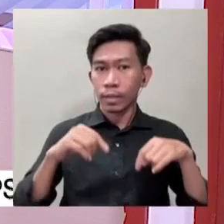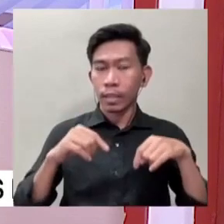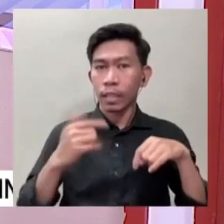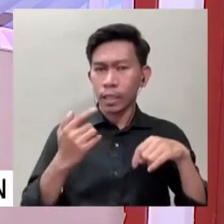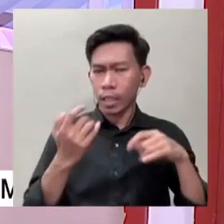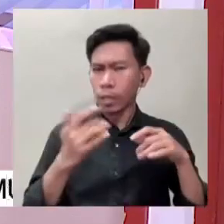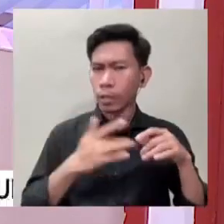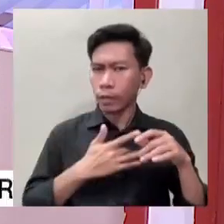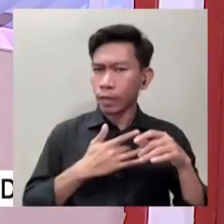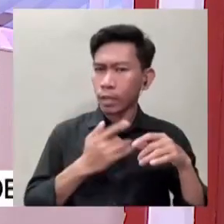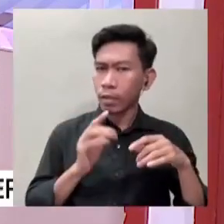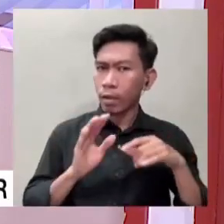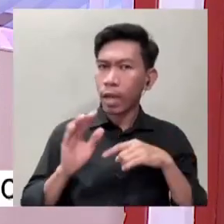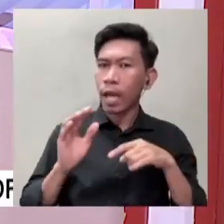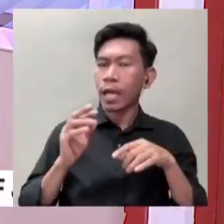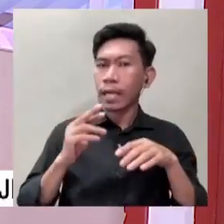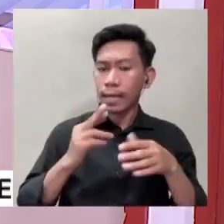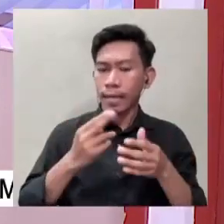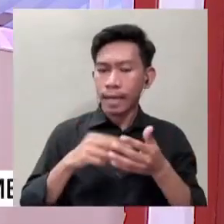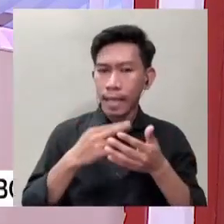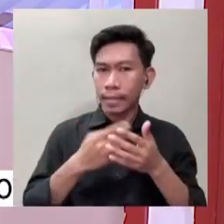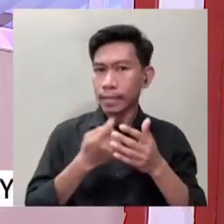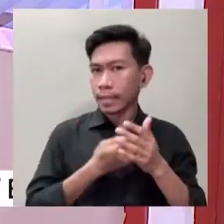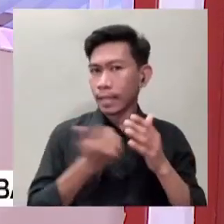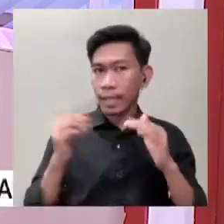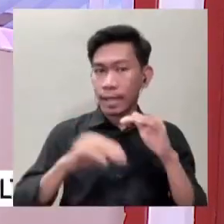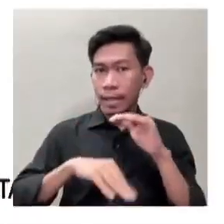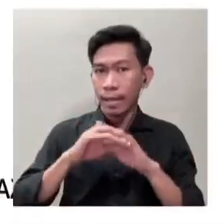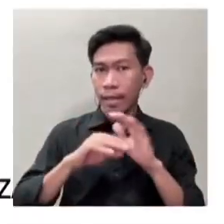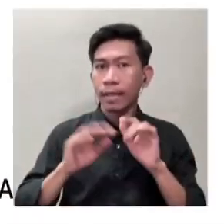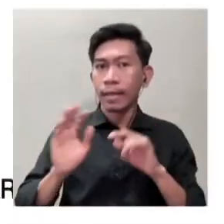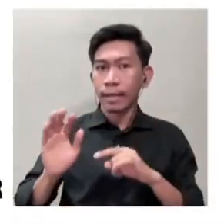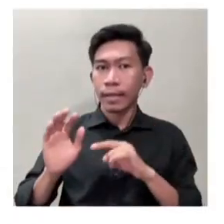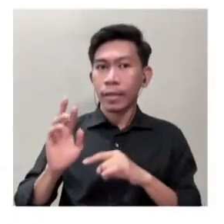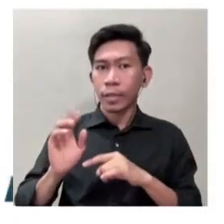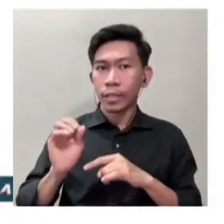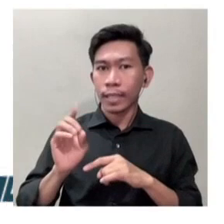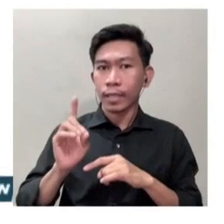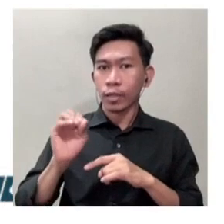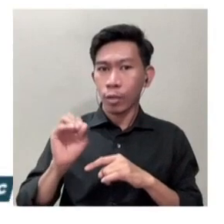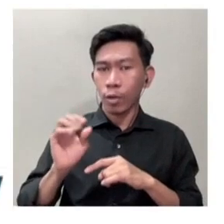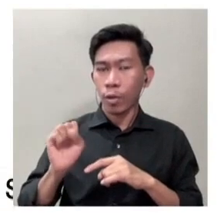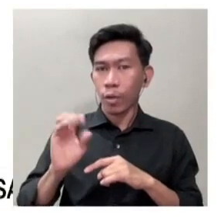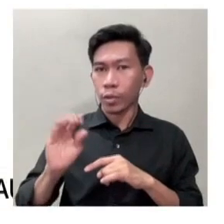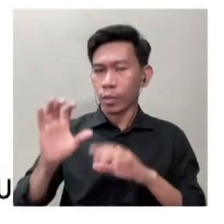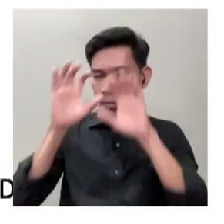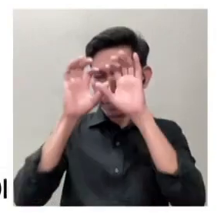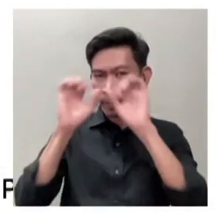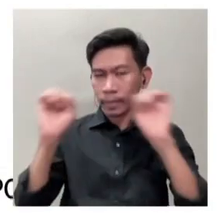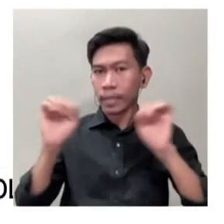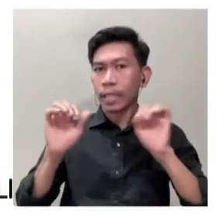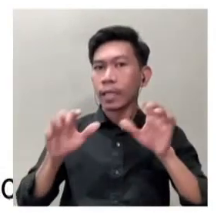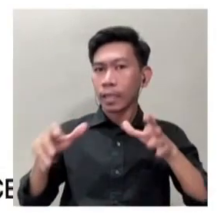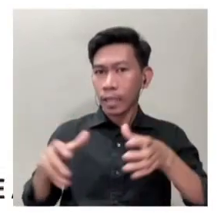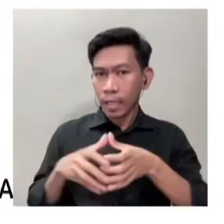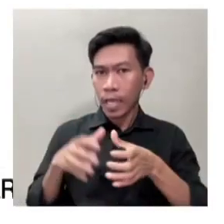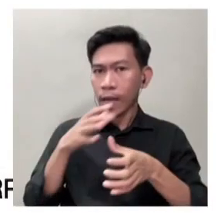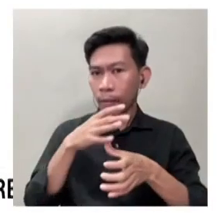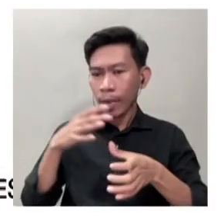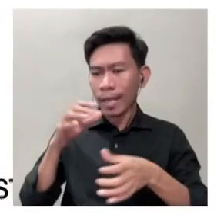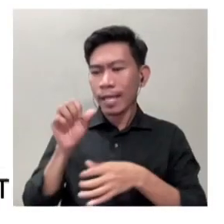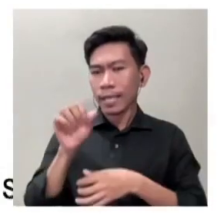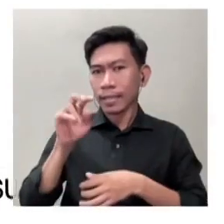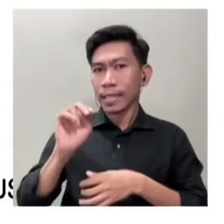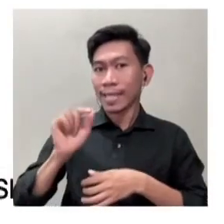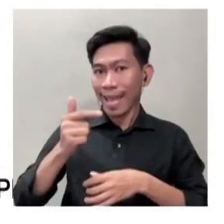rice price cap. We're now joined by Rosendo So. He is the president of the Samahang Industriya ng Agrikultura, or SINAG. Mr. So,